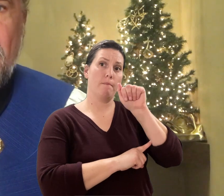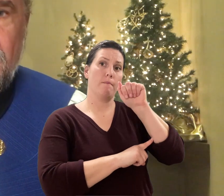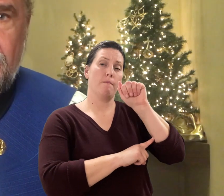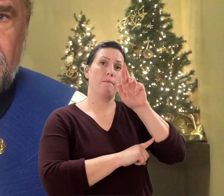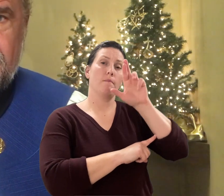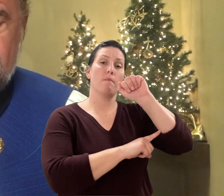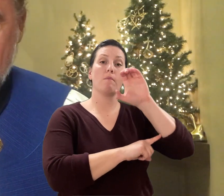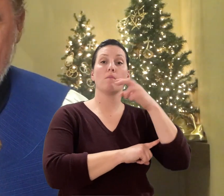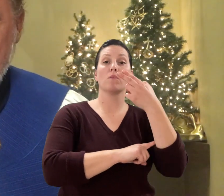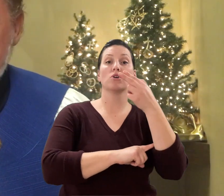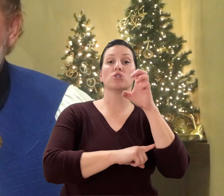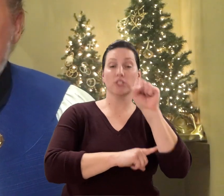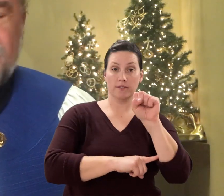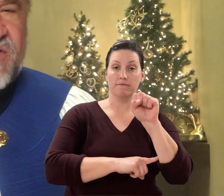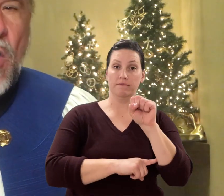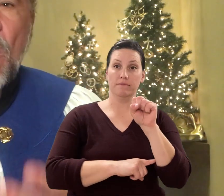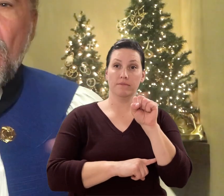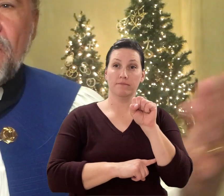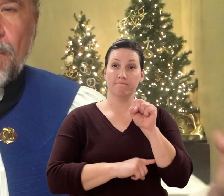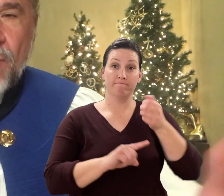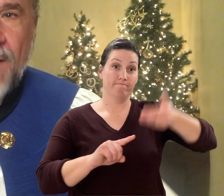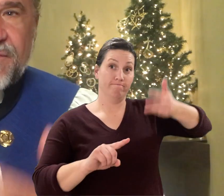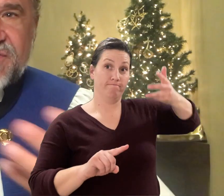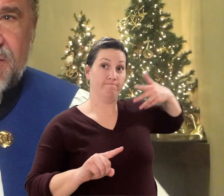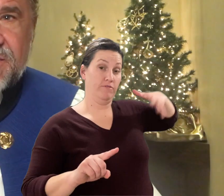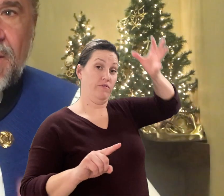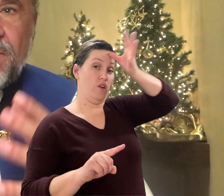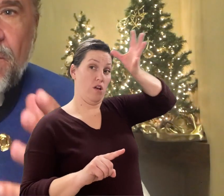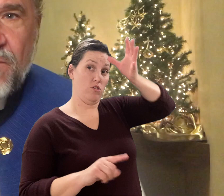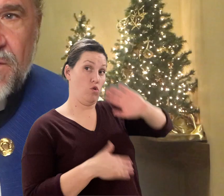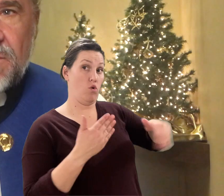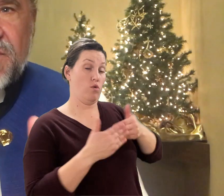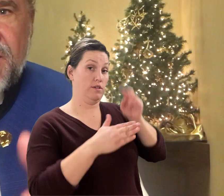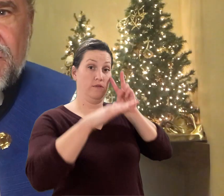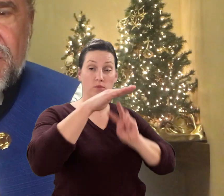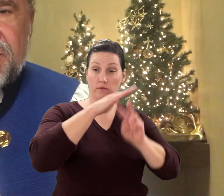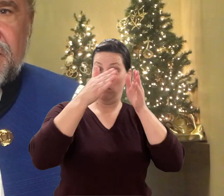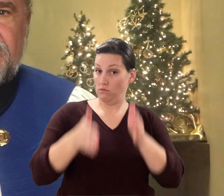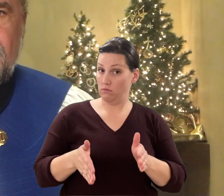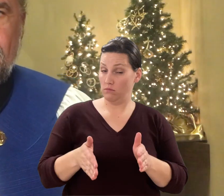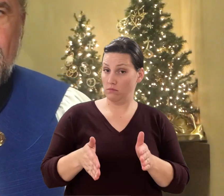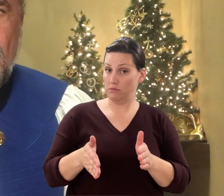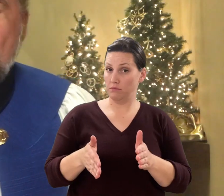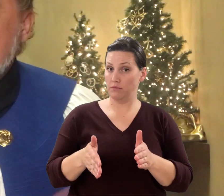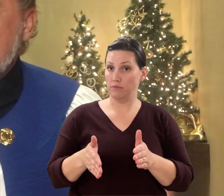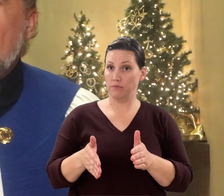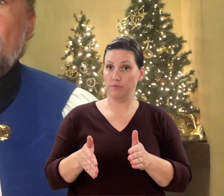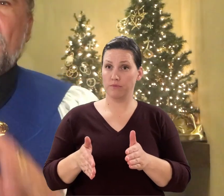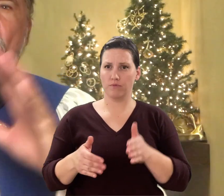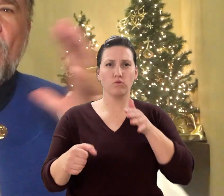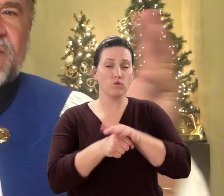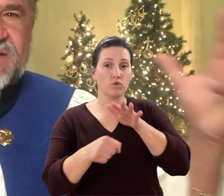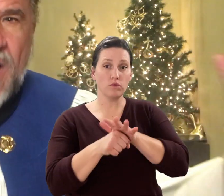the kings. We could see all the prophecies fulfilled in Jesus. We could take